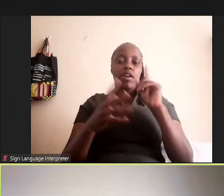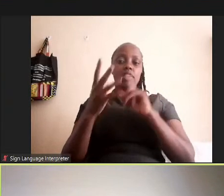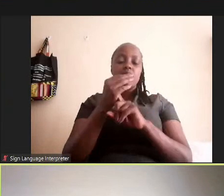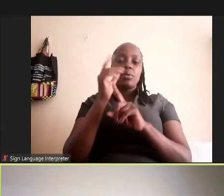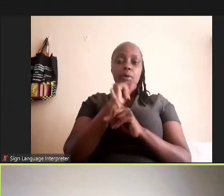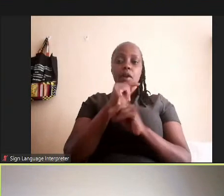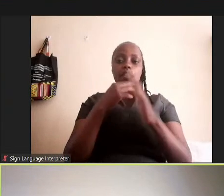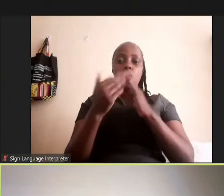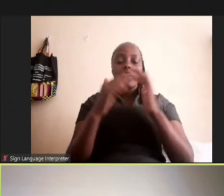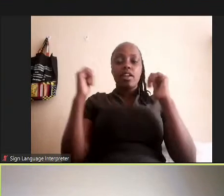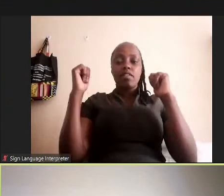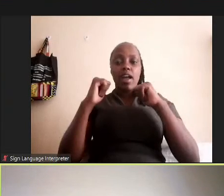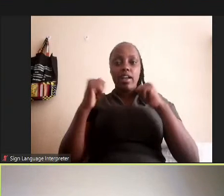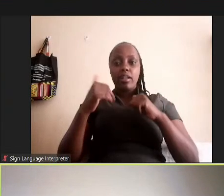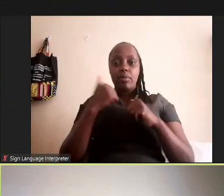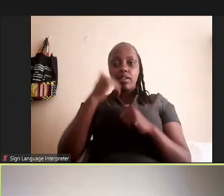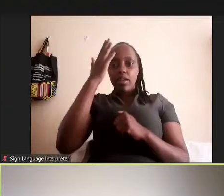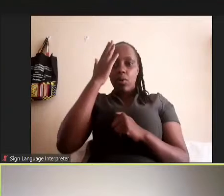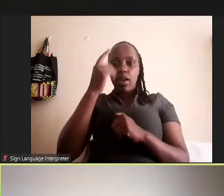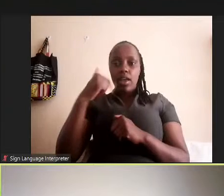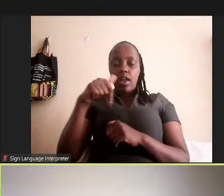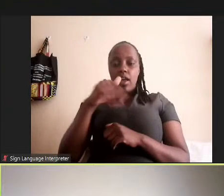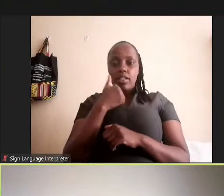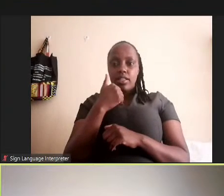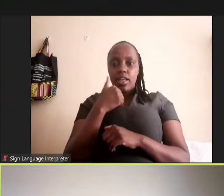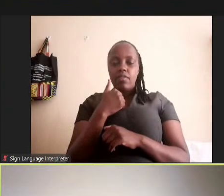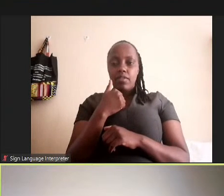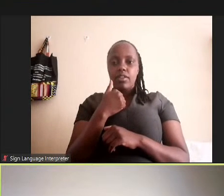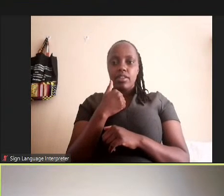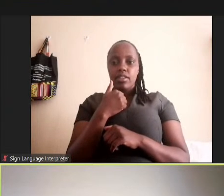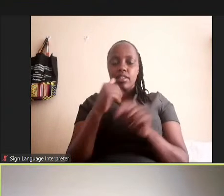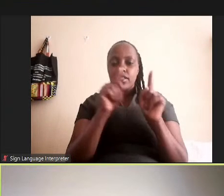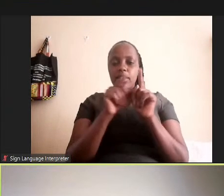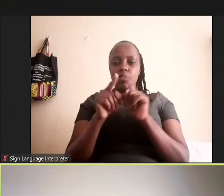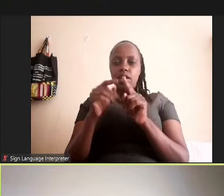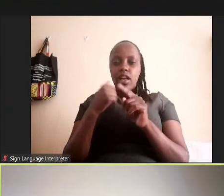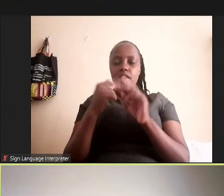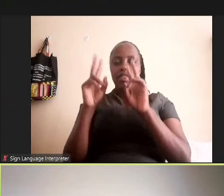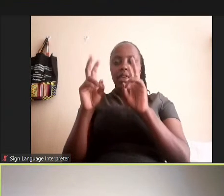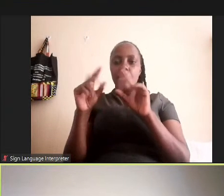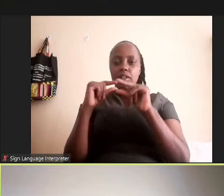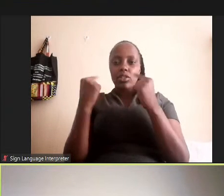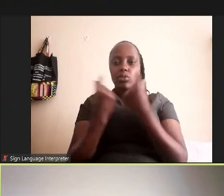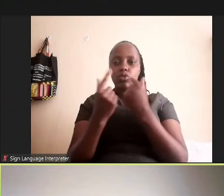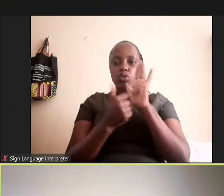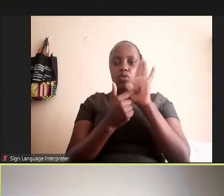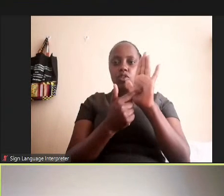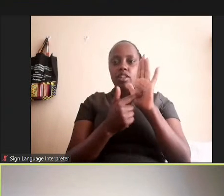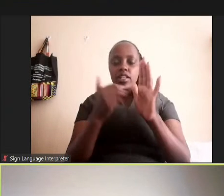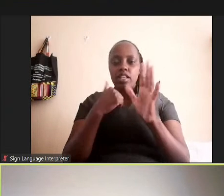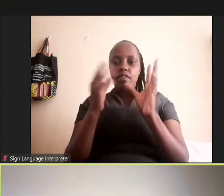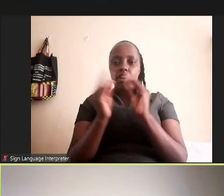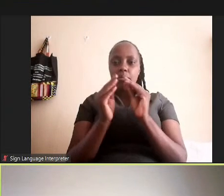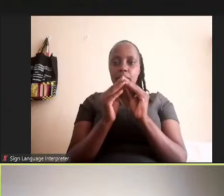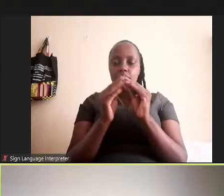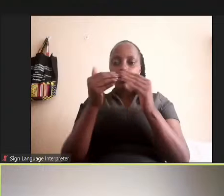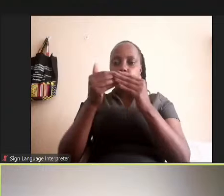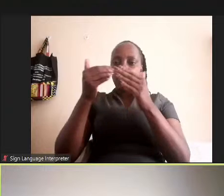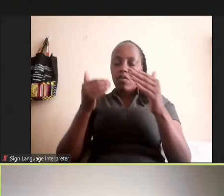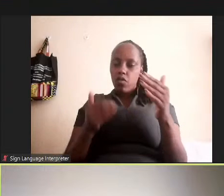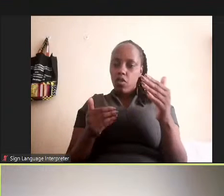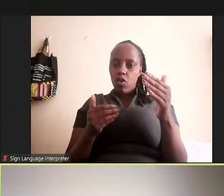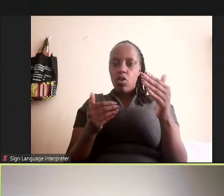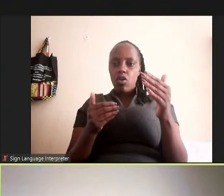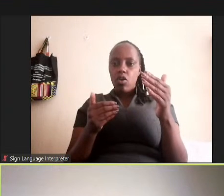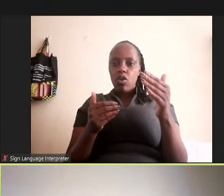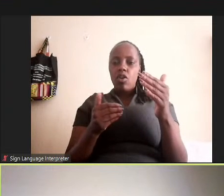the agreement? Because we are aware that the health thematic group, for instance, had a meeting prior to the